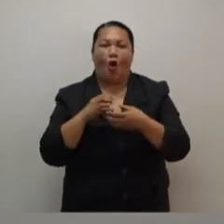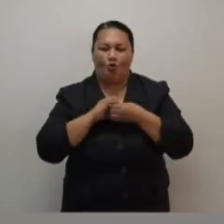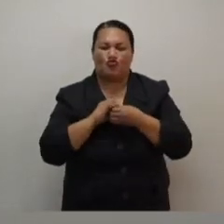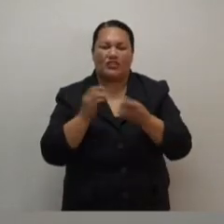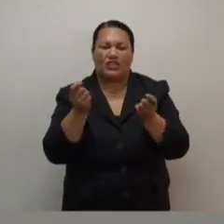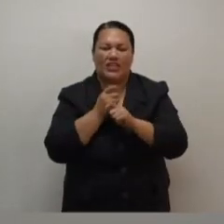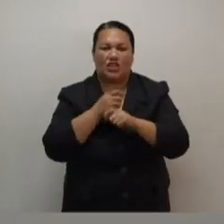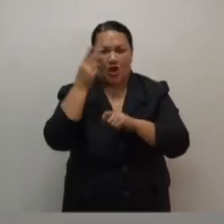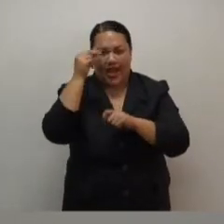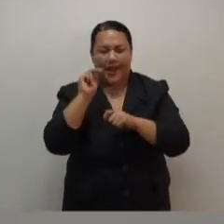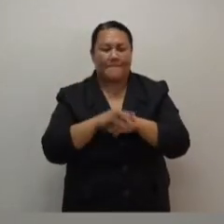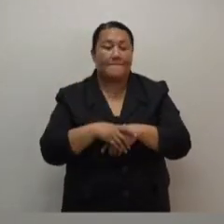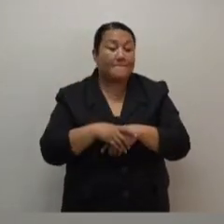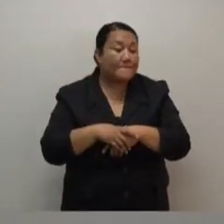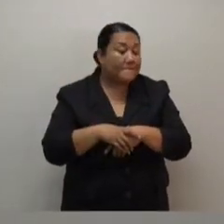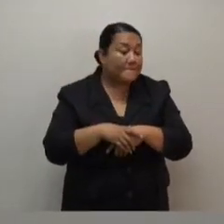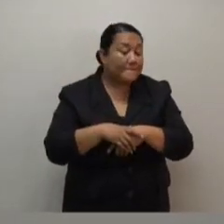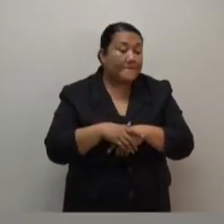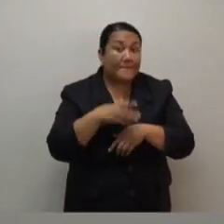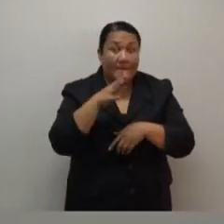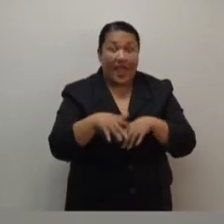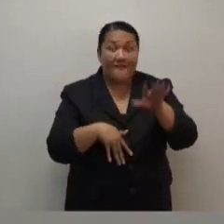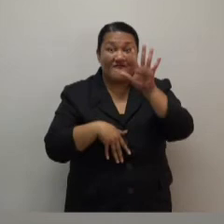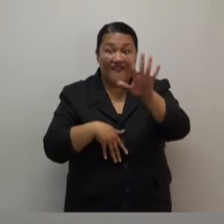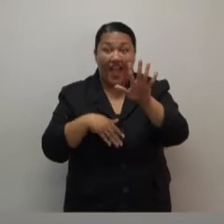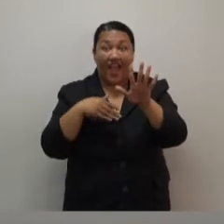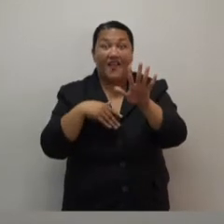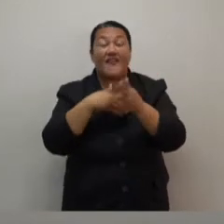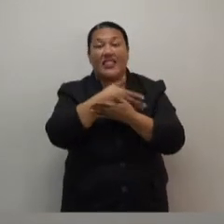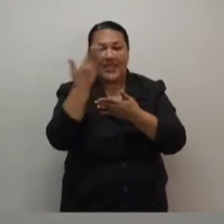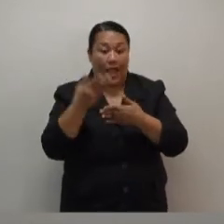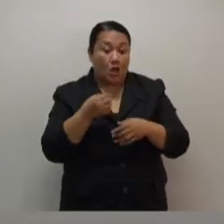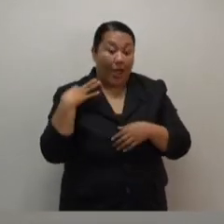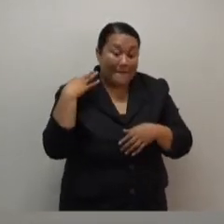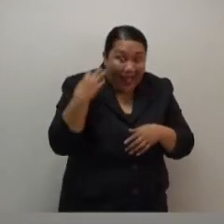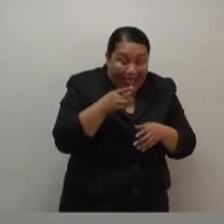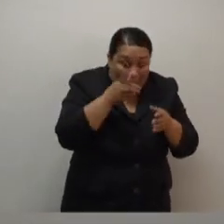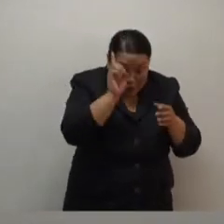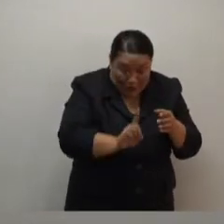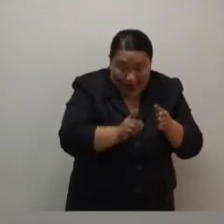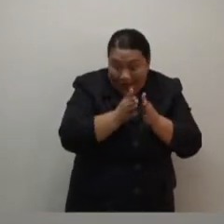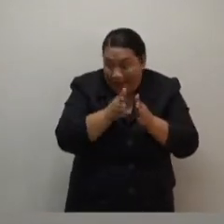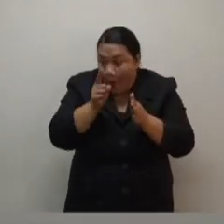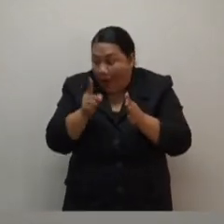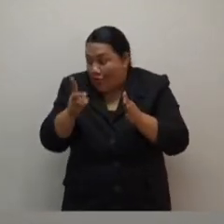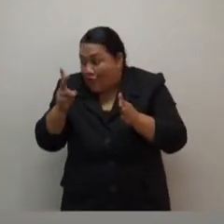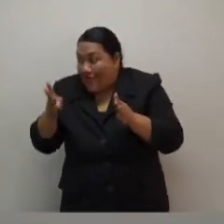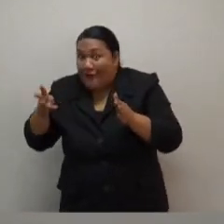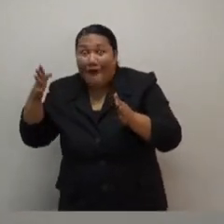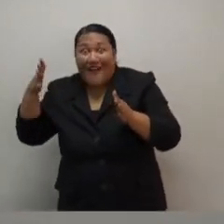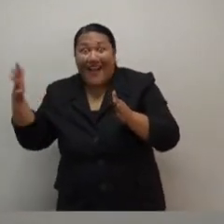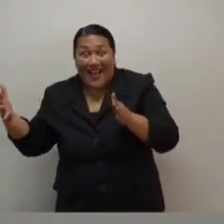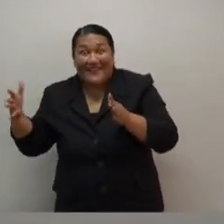name could take up to 5 days because we have to make sure that we go through all the records and we go through the